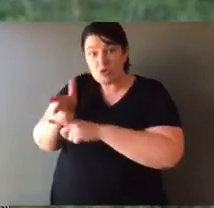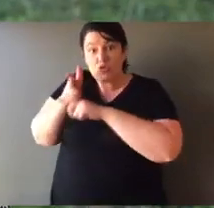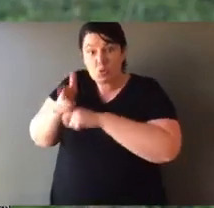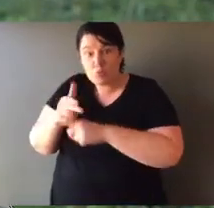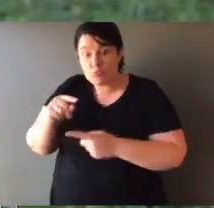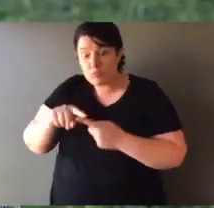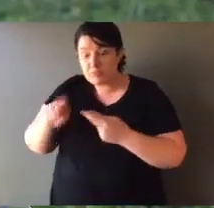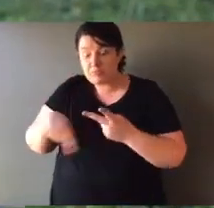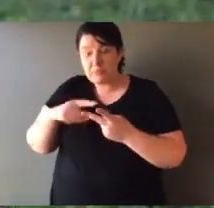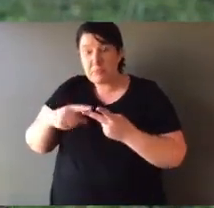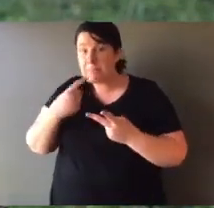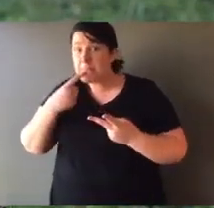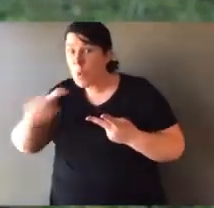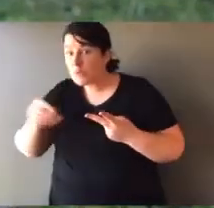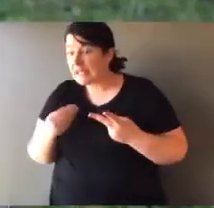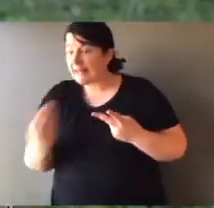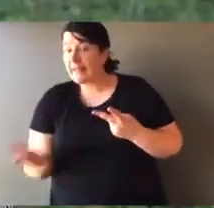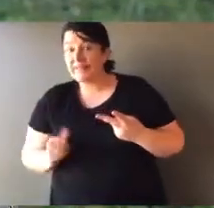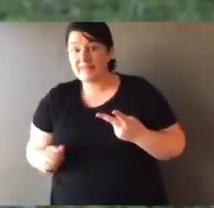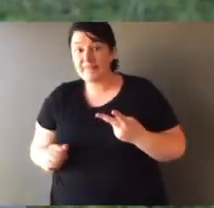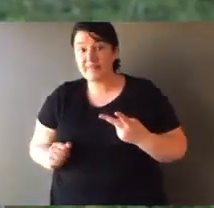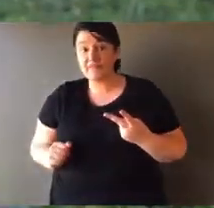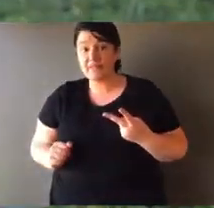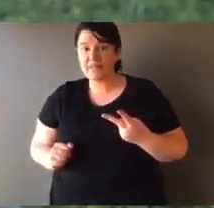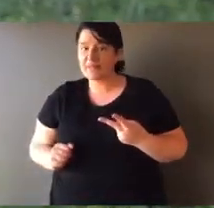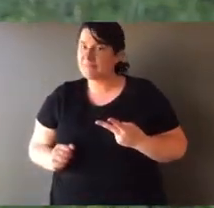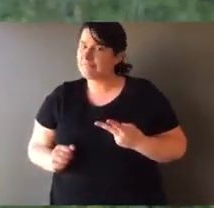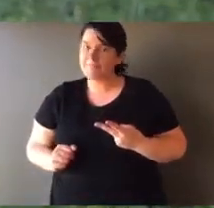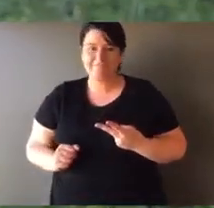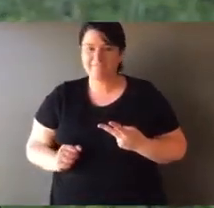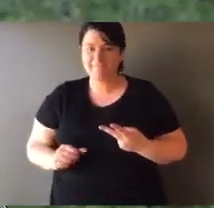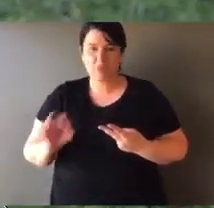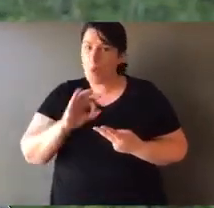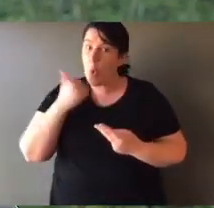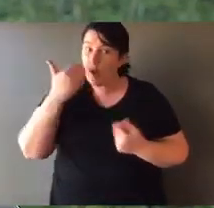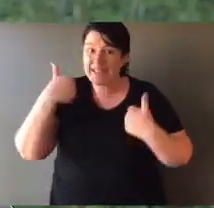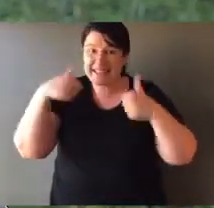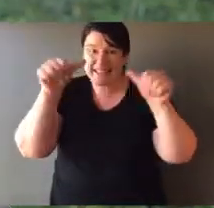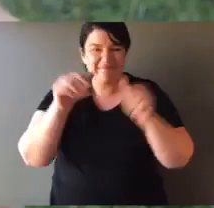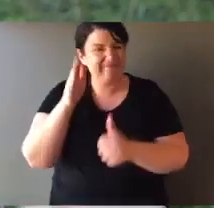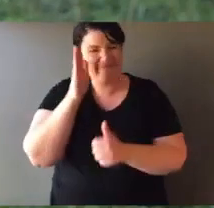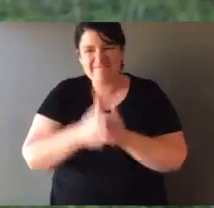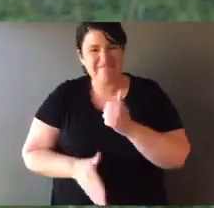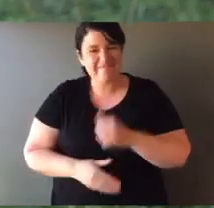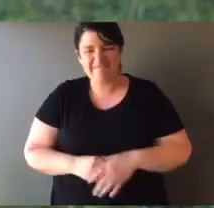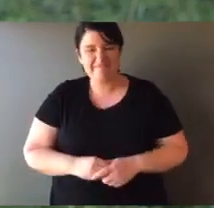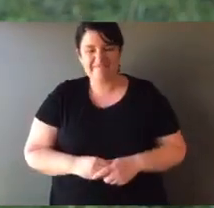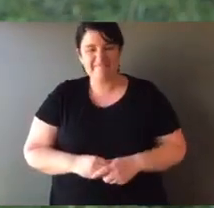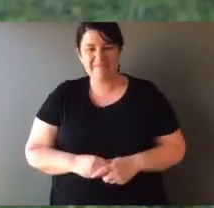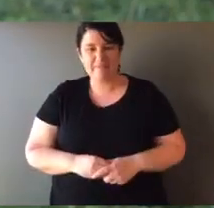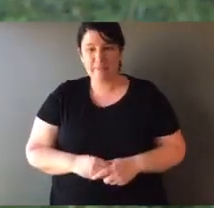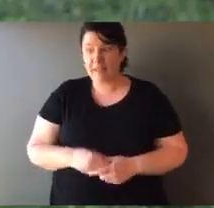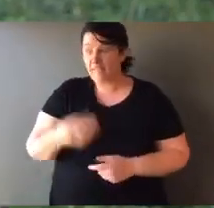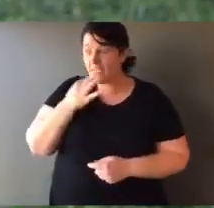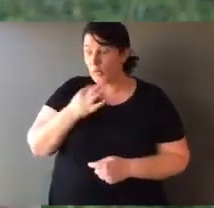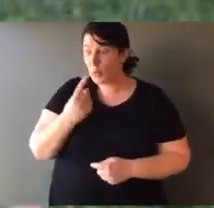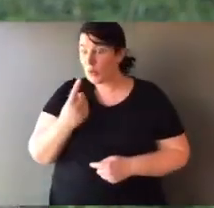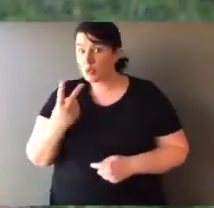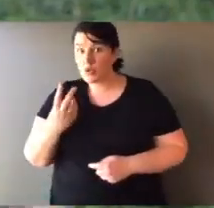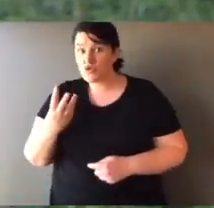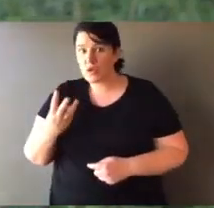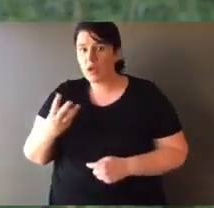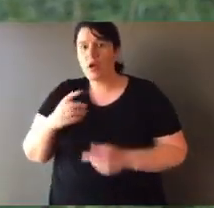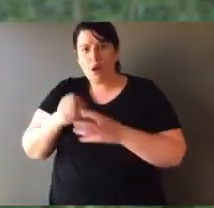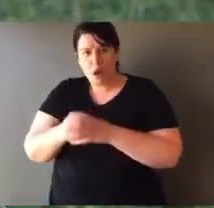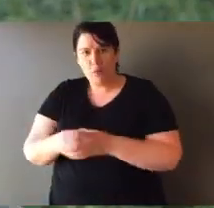you can shoot to eradicate, you can poison to eradicate, but they're not 100% successful. And if you've just got a